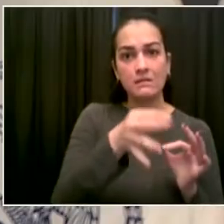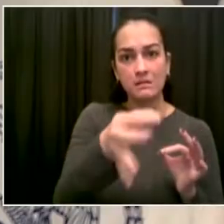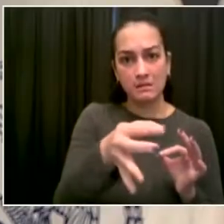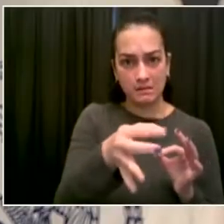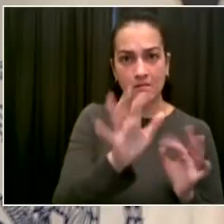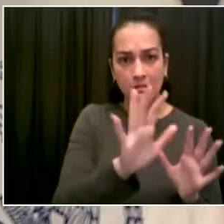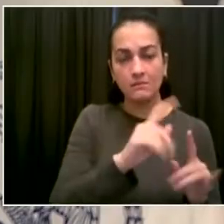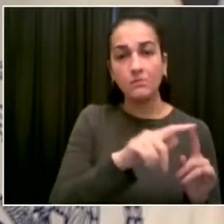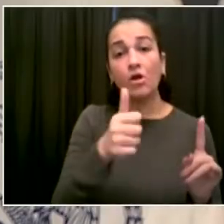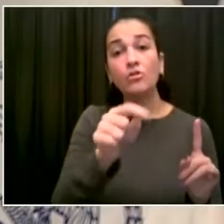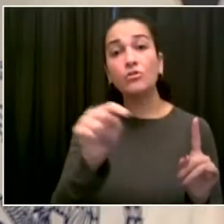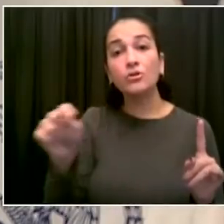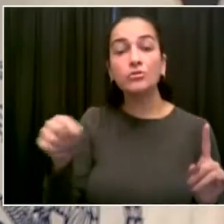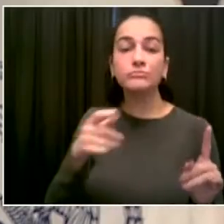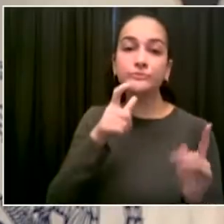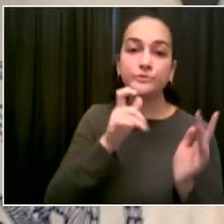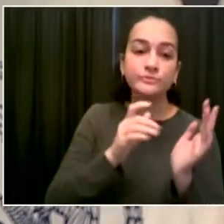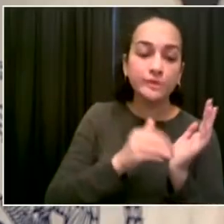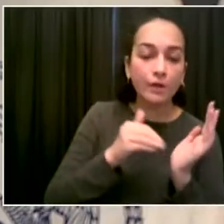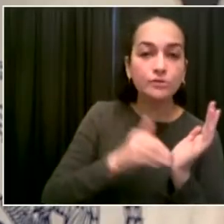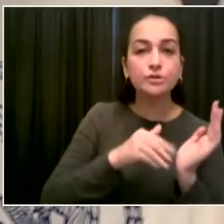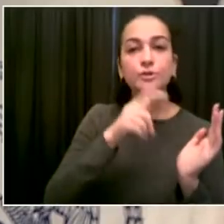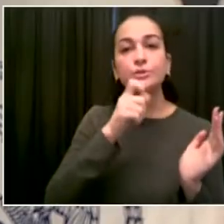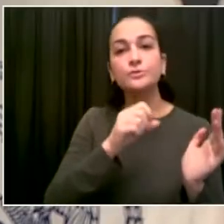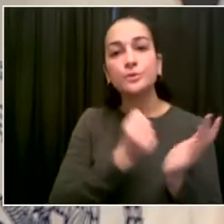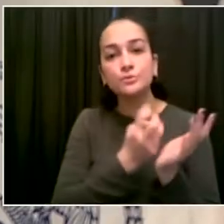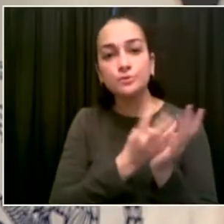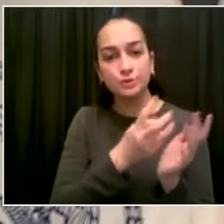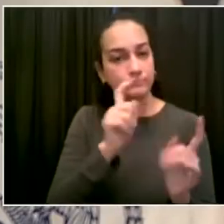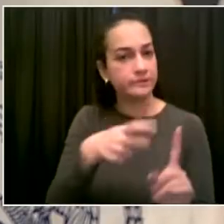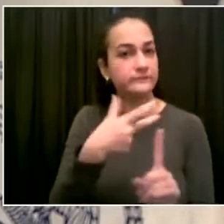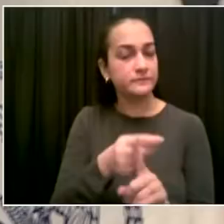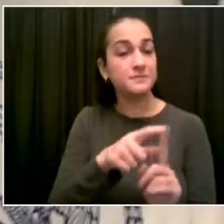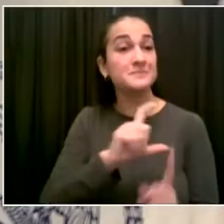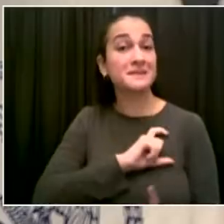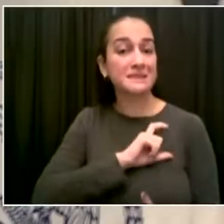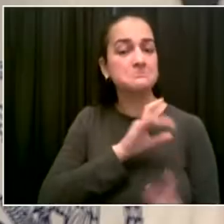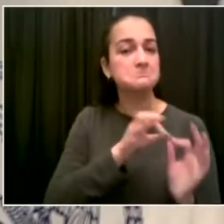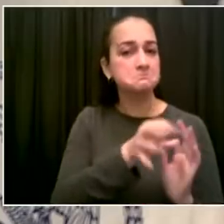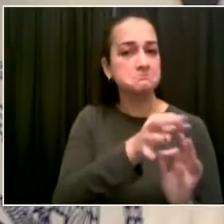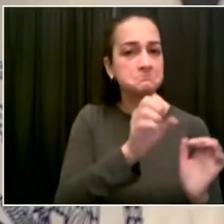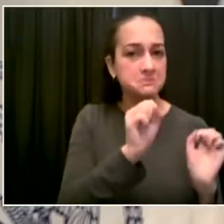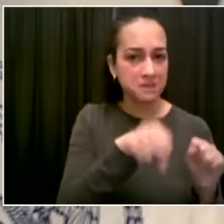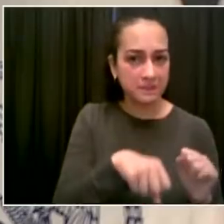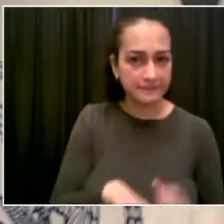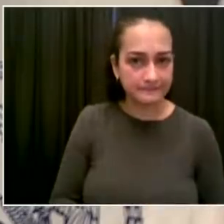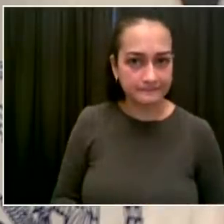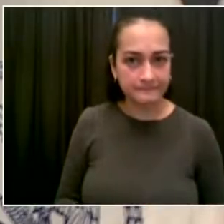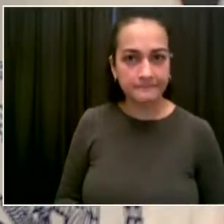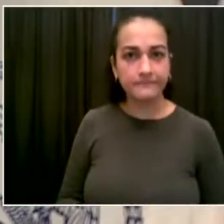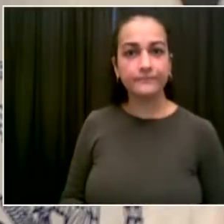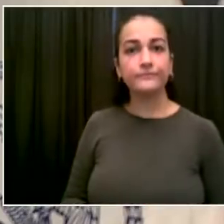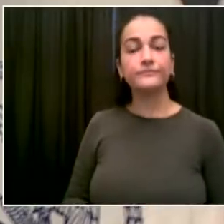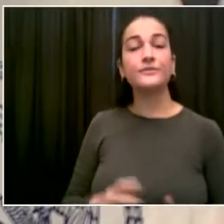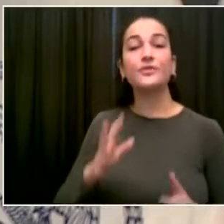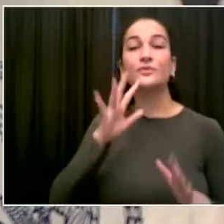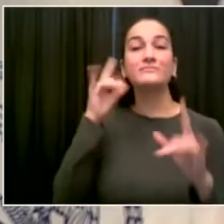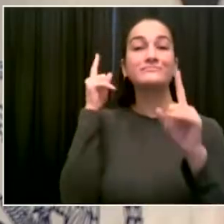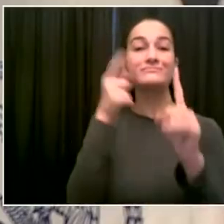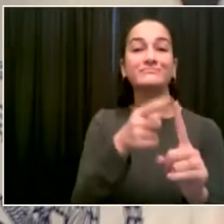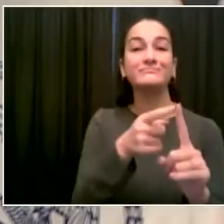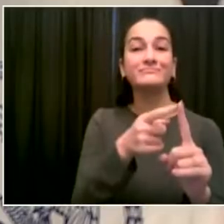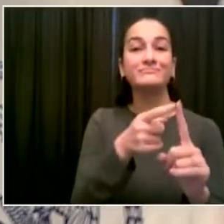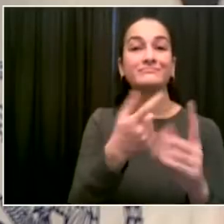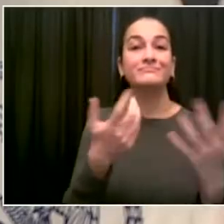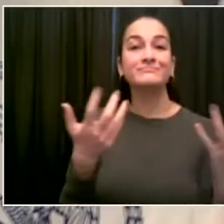addressing COVID in Rikers, I think, has been clear, and I want to turn to Dr. Katz because he and his